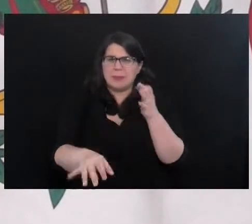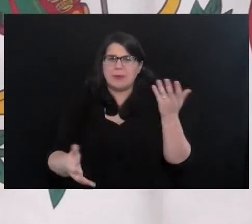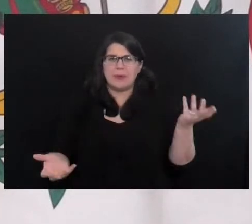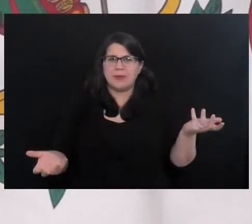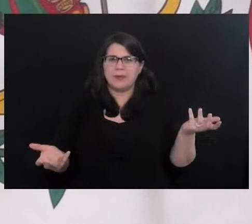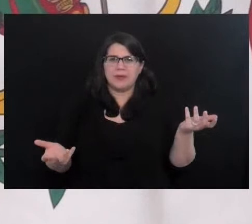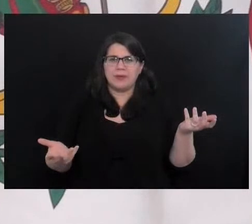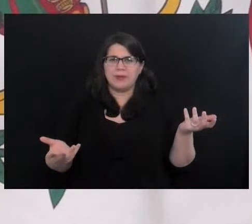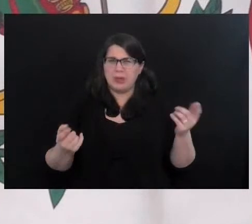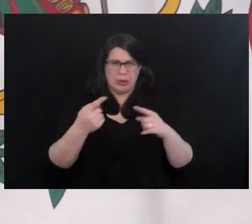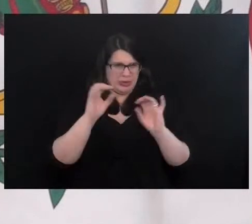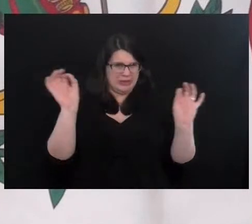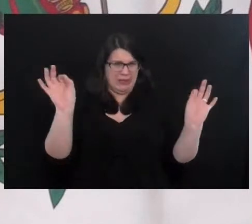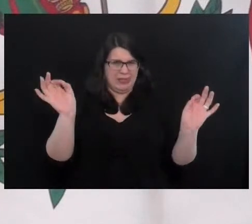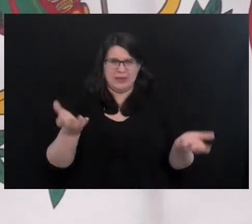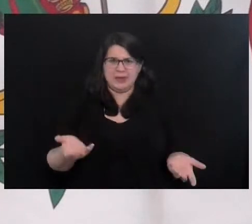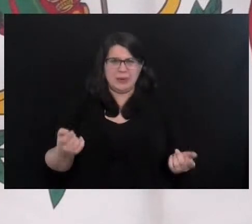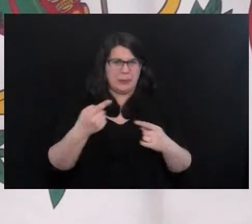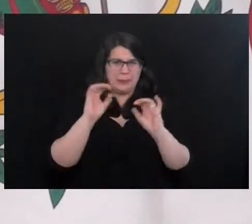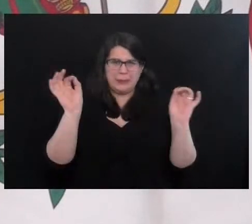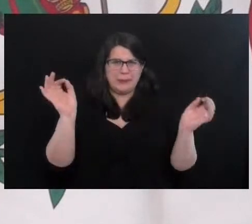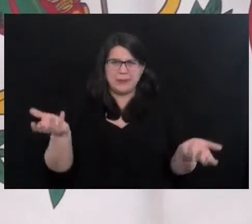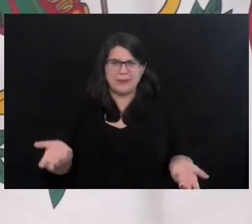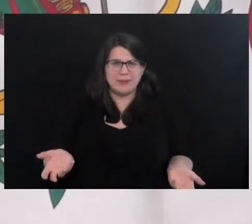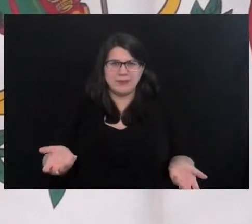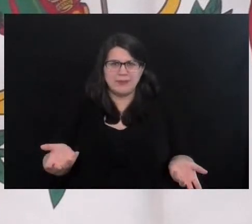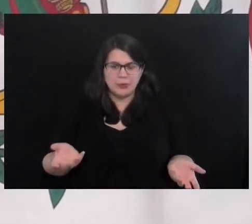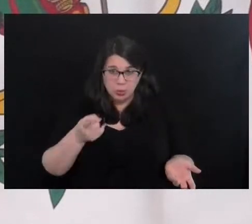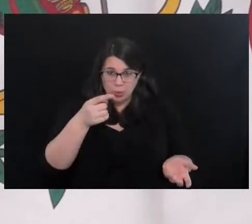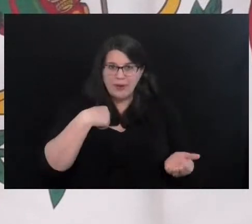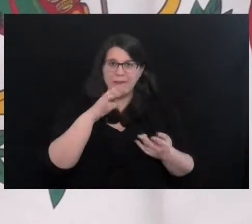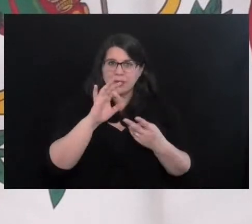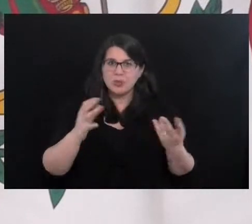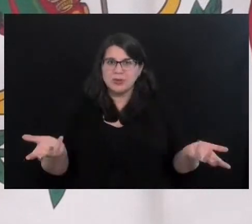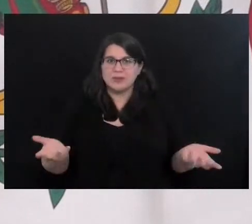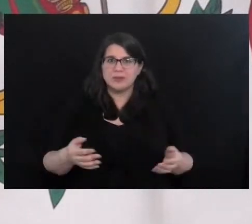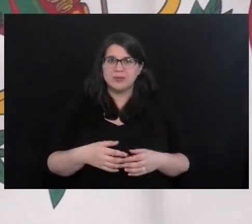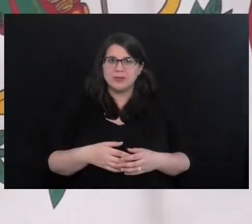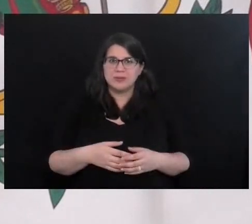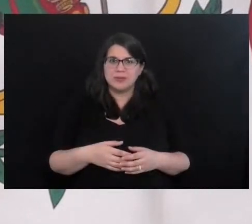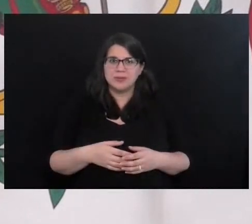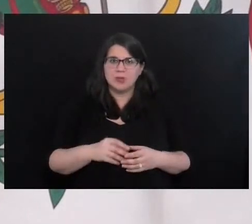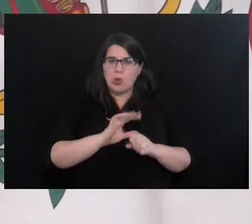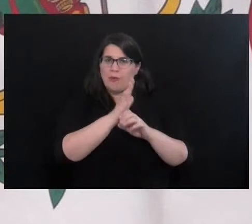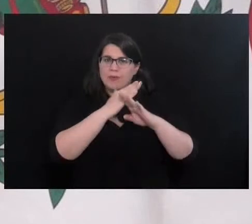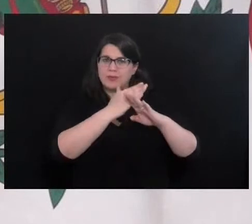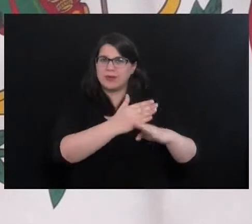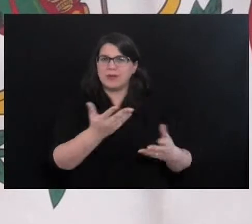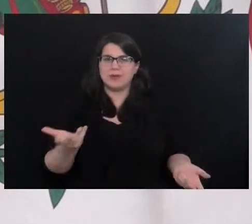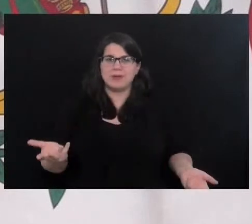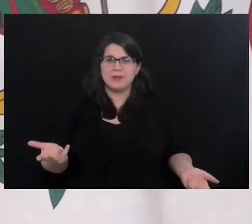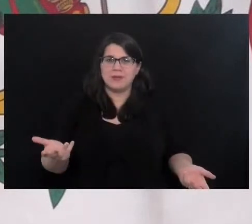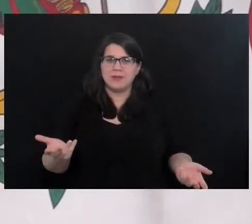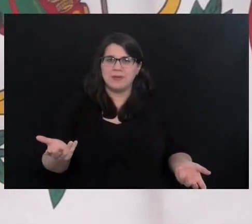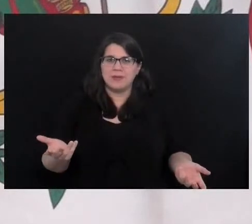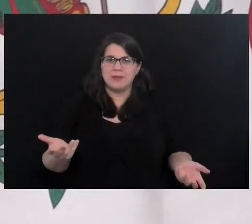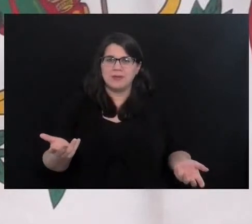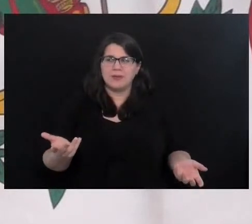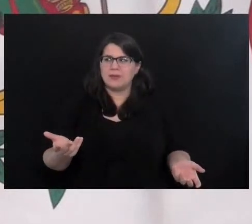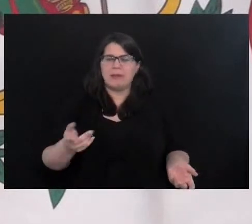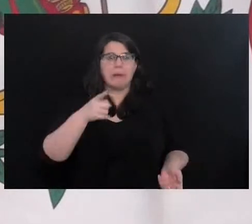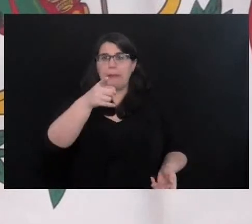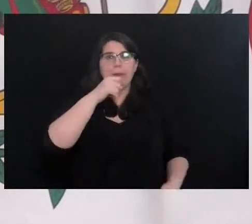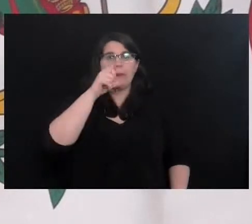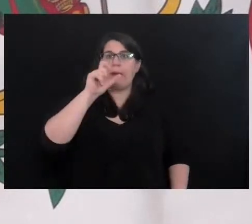all we know, harmless. We got a way out. And a way to not have to